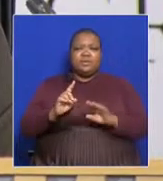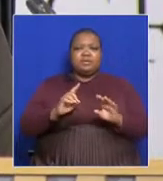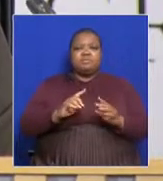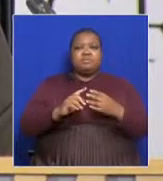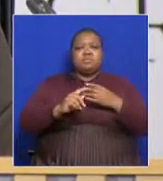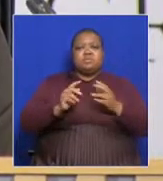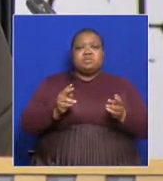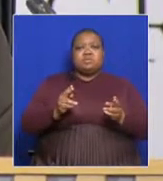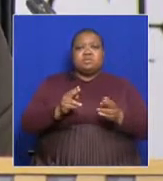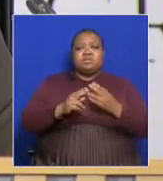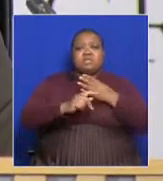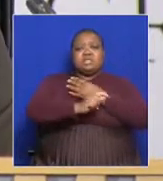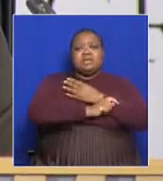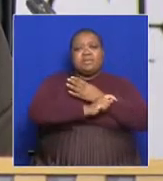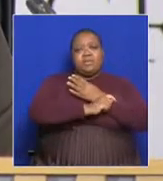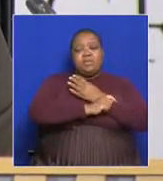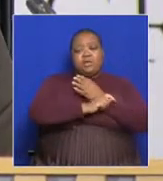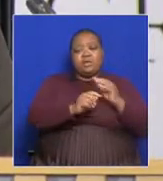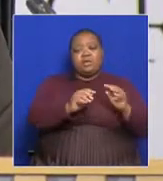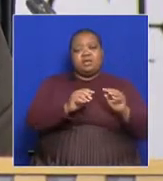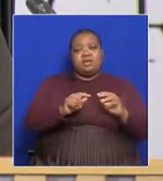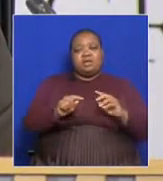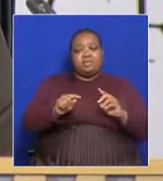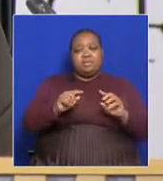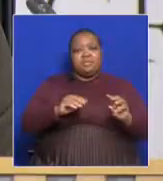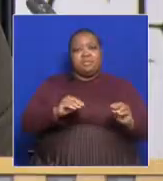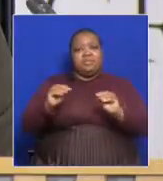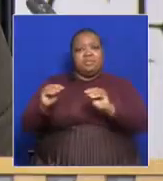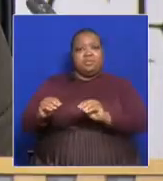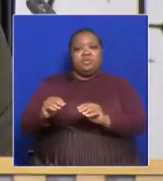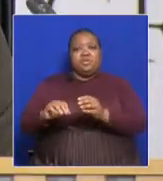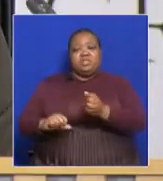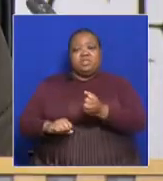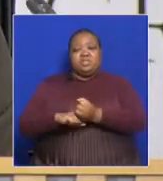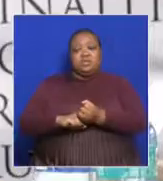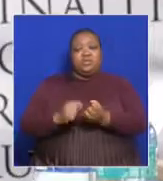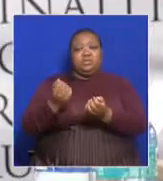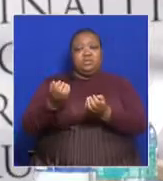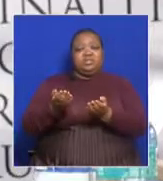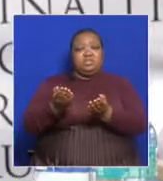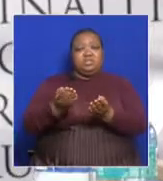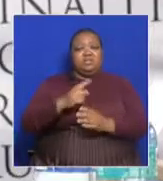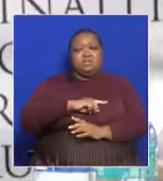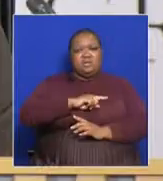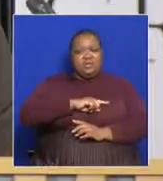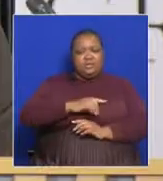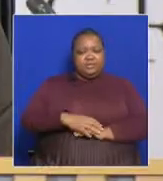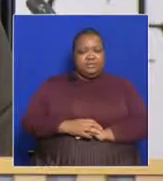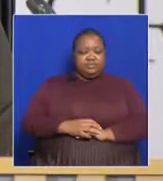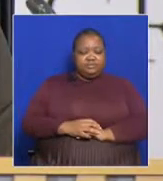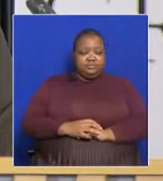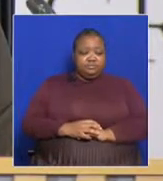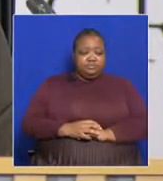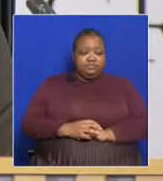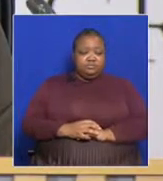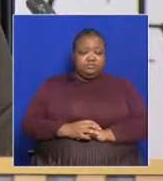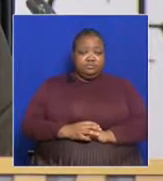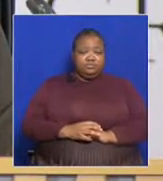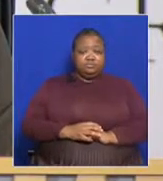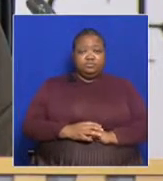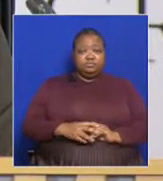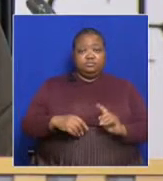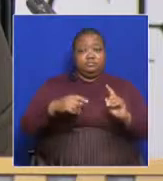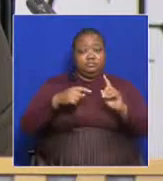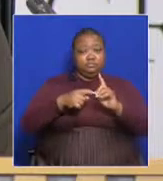temporarily placed at support services. And Were you? Sorry. Yes, and he informed us that there's